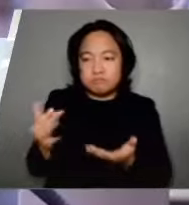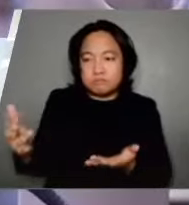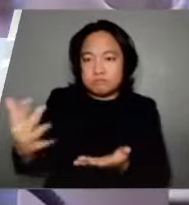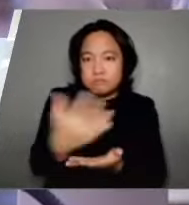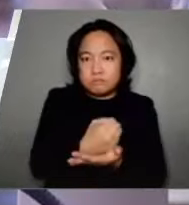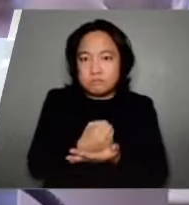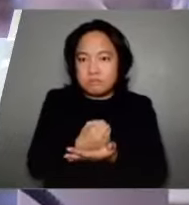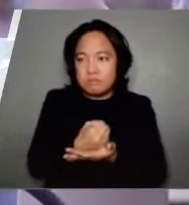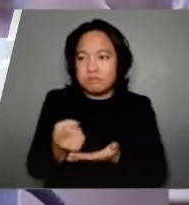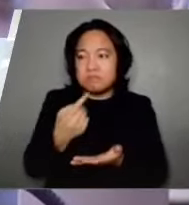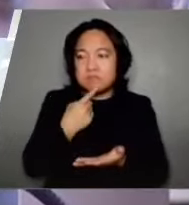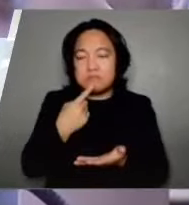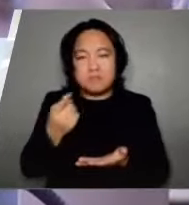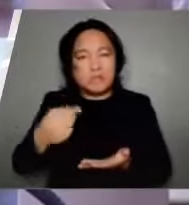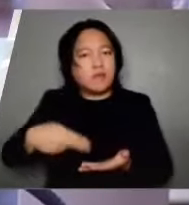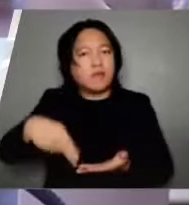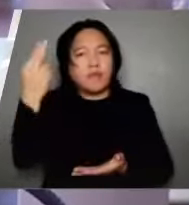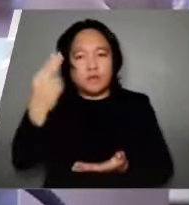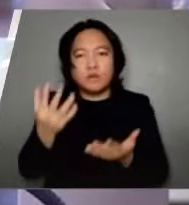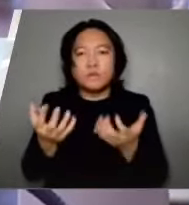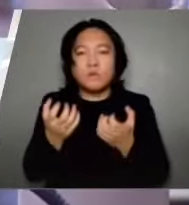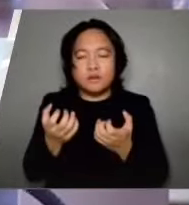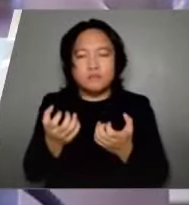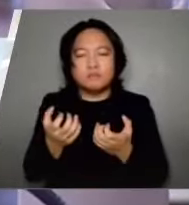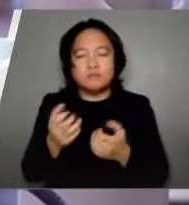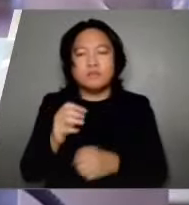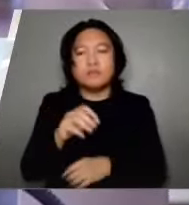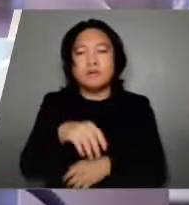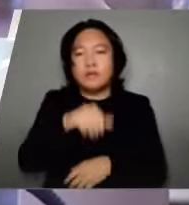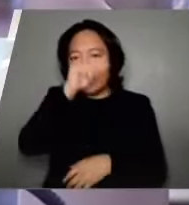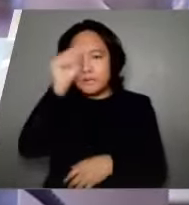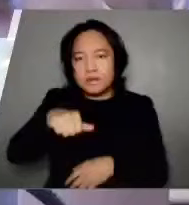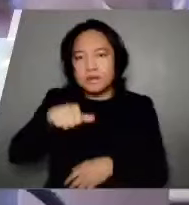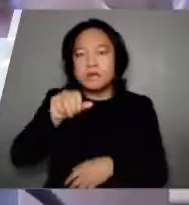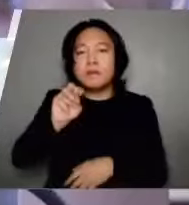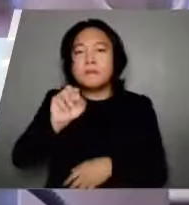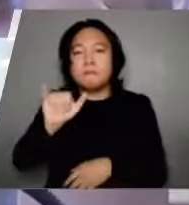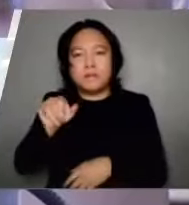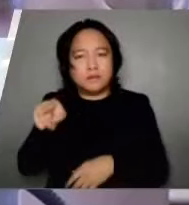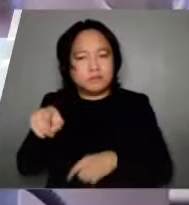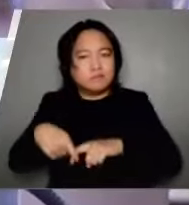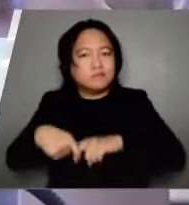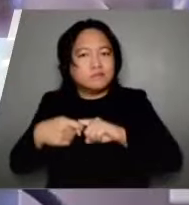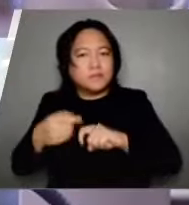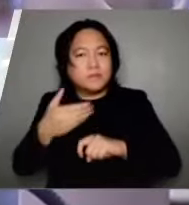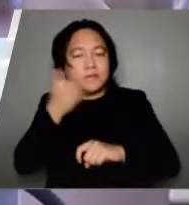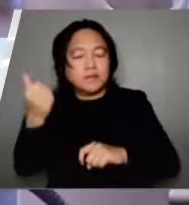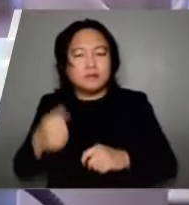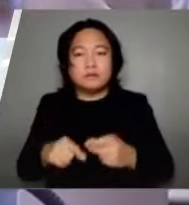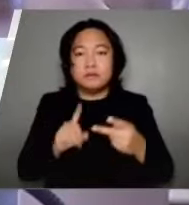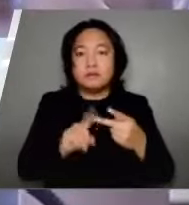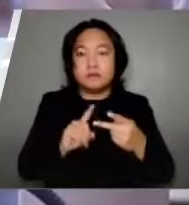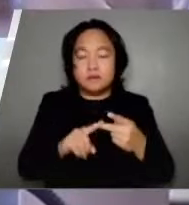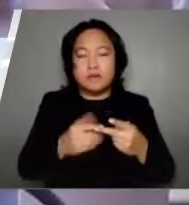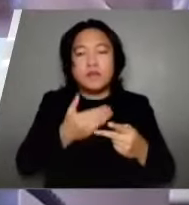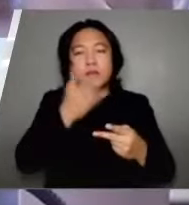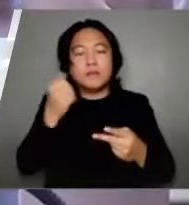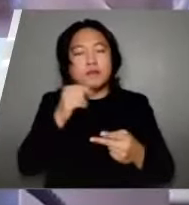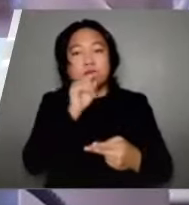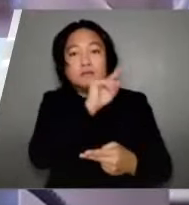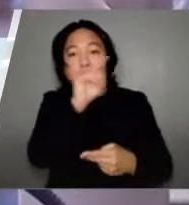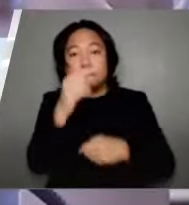matter. And second, the significant economic impact of summer breaks as a tourism drive for local destinations in the